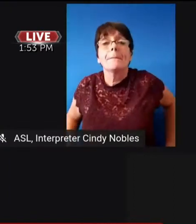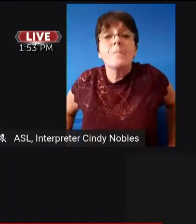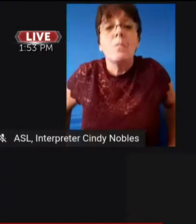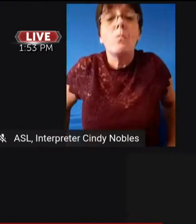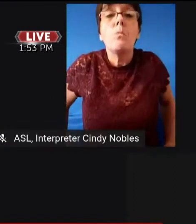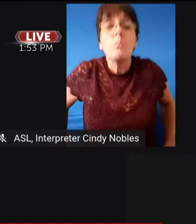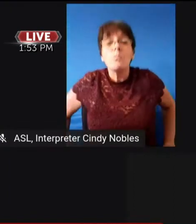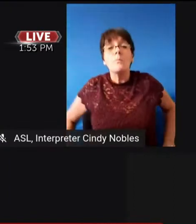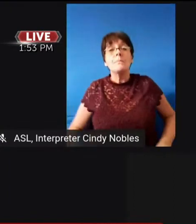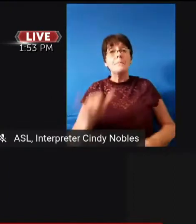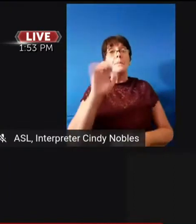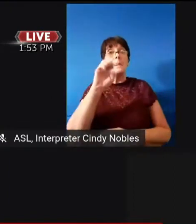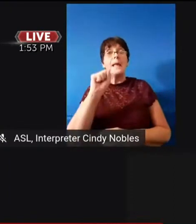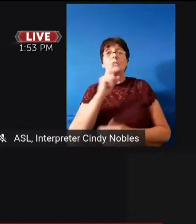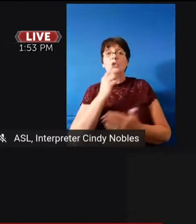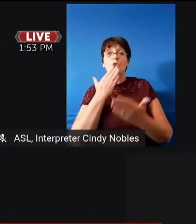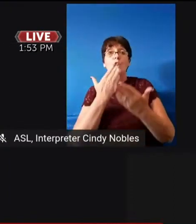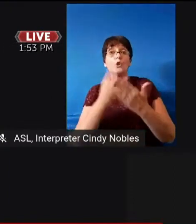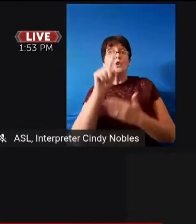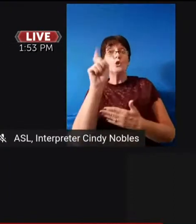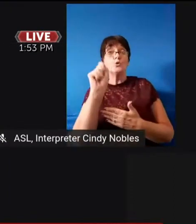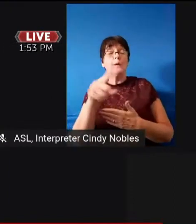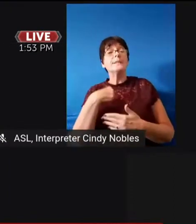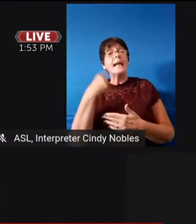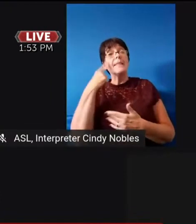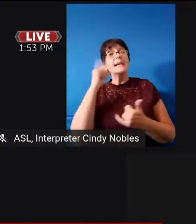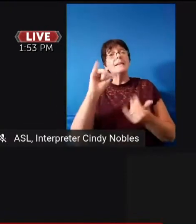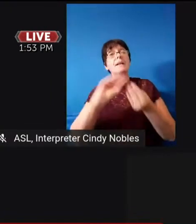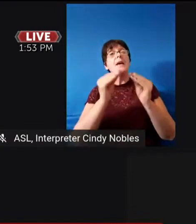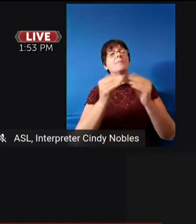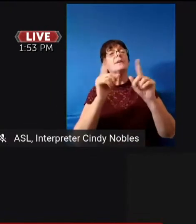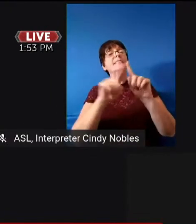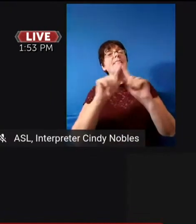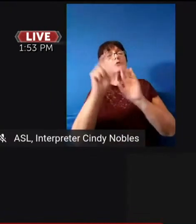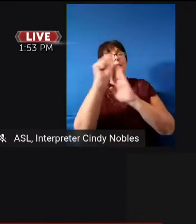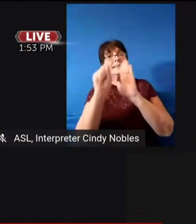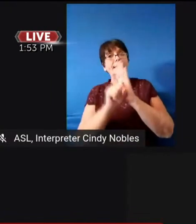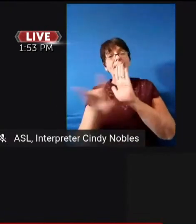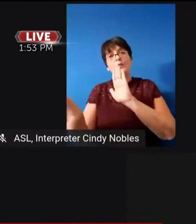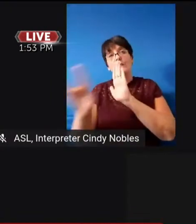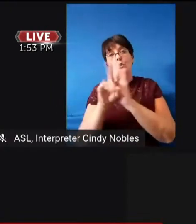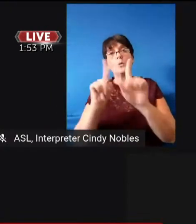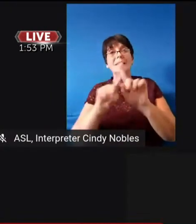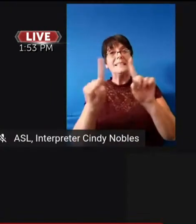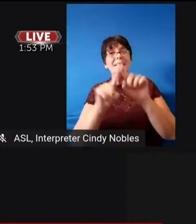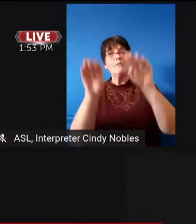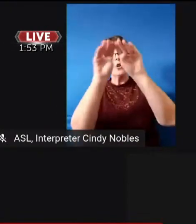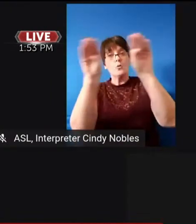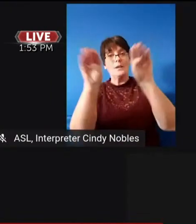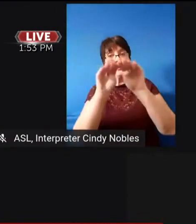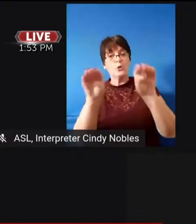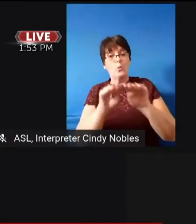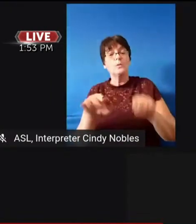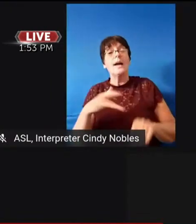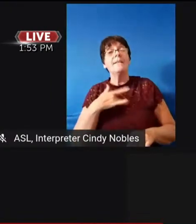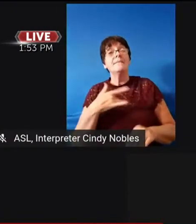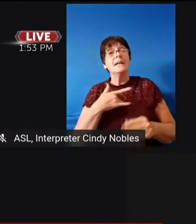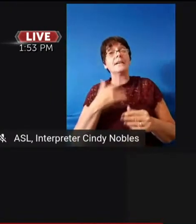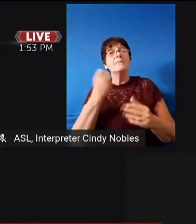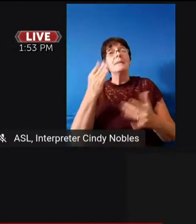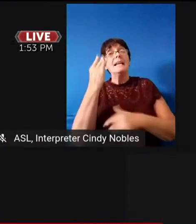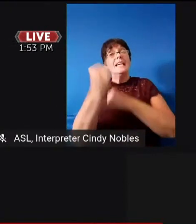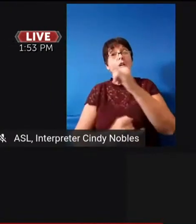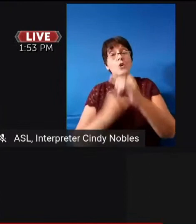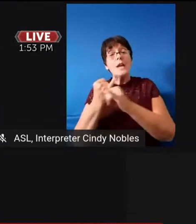Yeah, I mean, excellent questions. And I think a number of different states have chosen different thresholds. I think a number of international